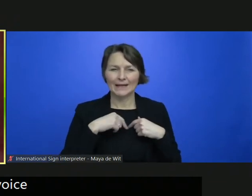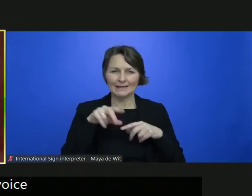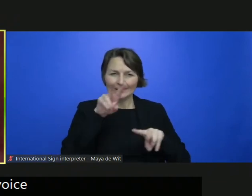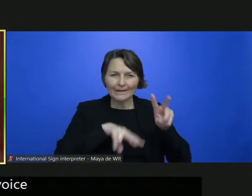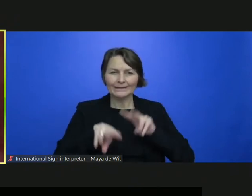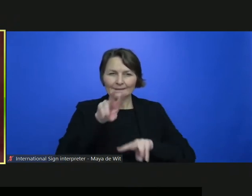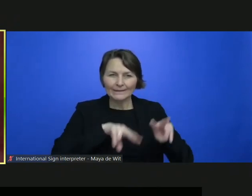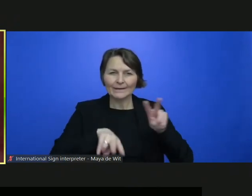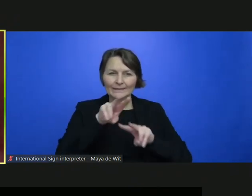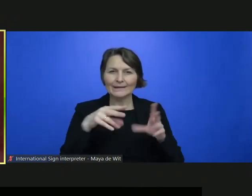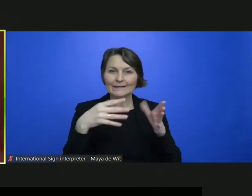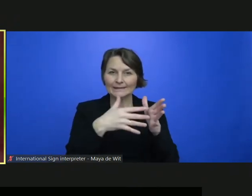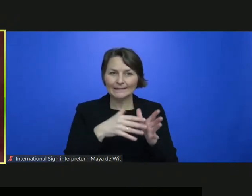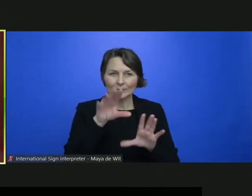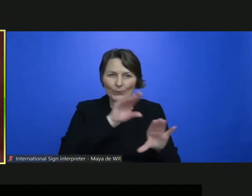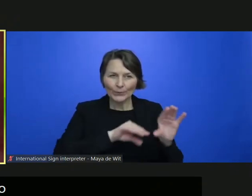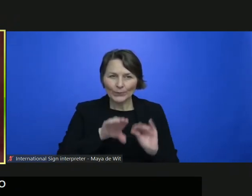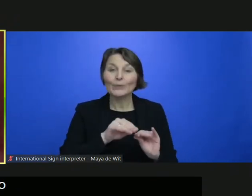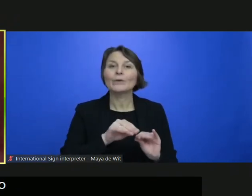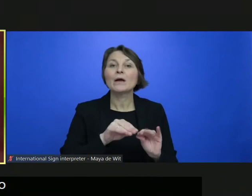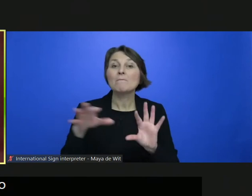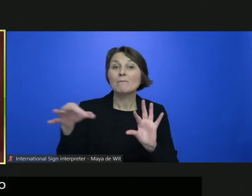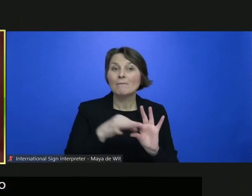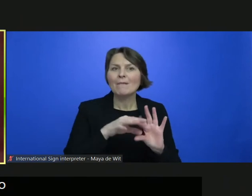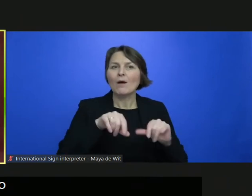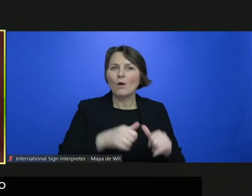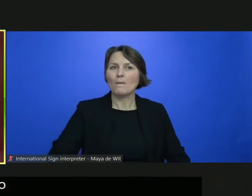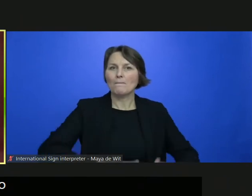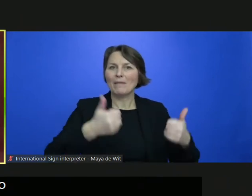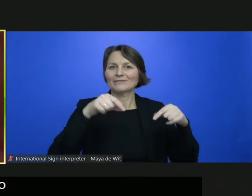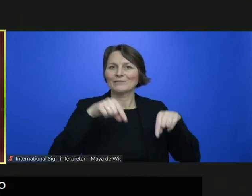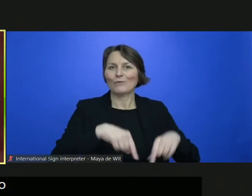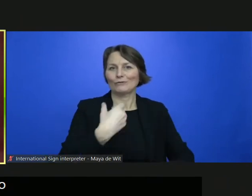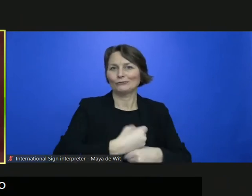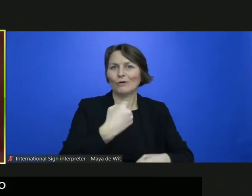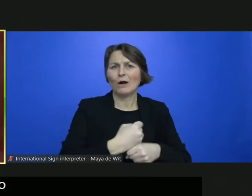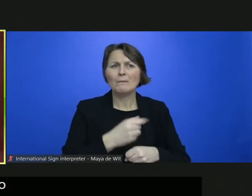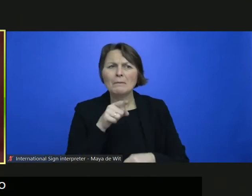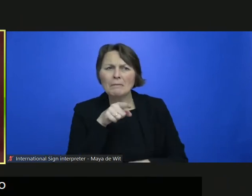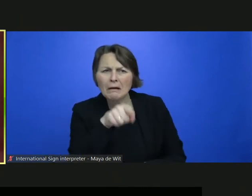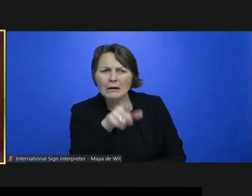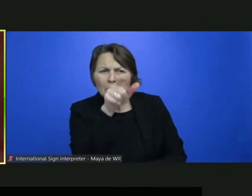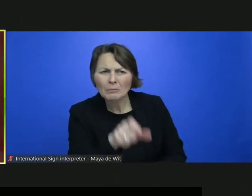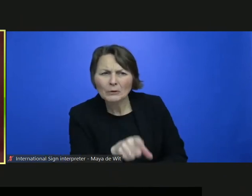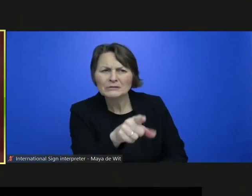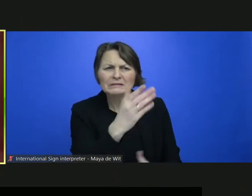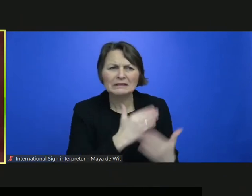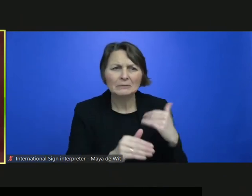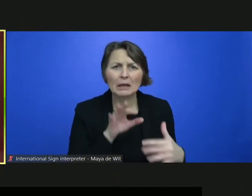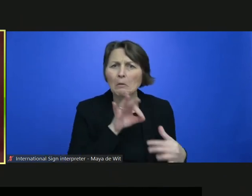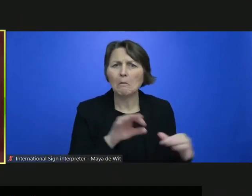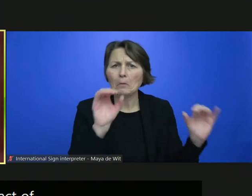but they ignore the impact of disability on a candidate's nonverbal communications, word choice, voice tone, eye movement,